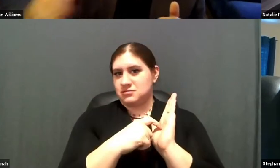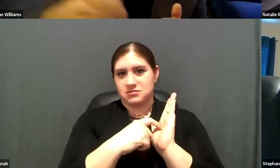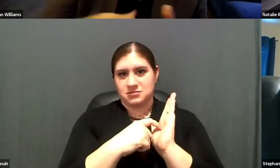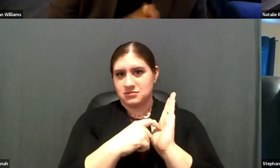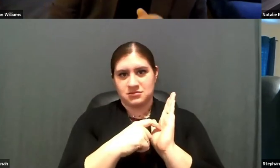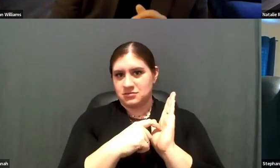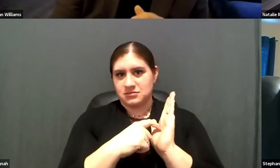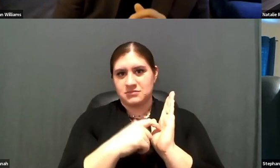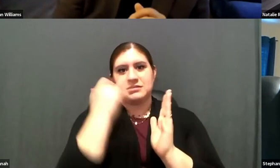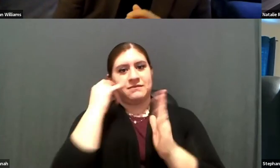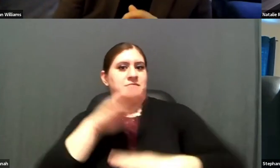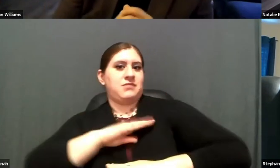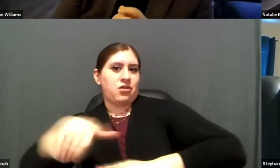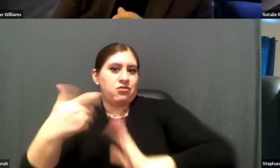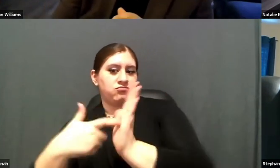meet the other.